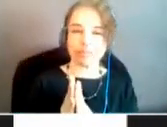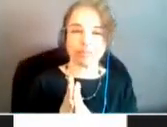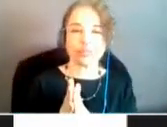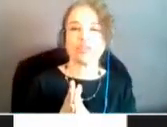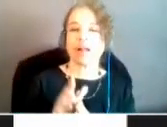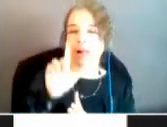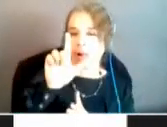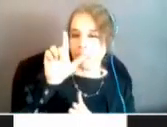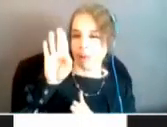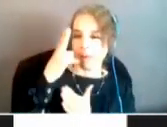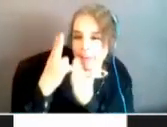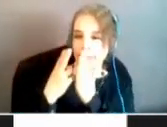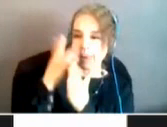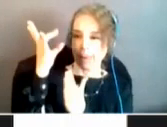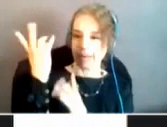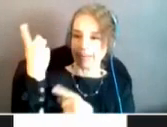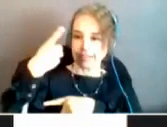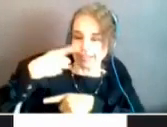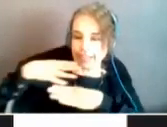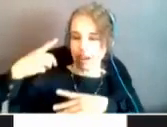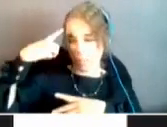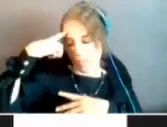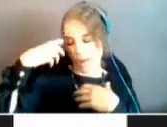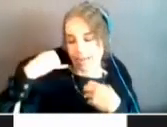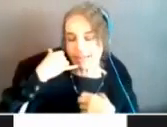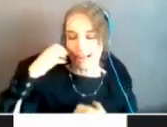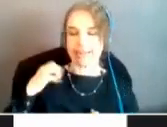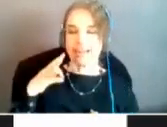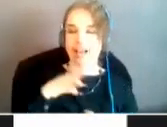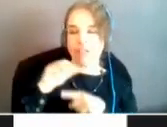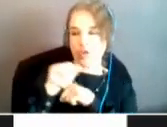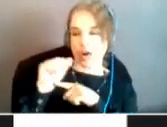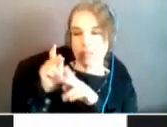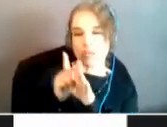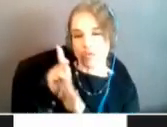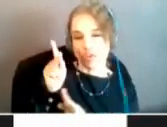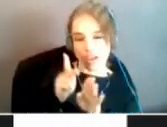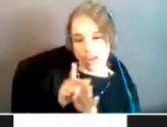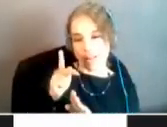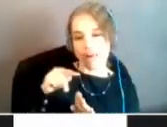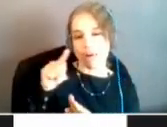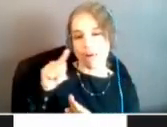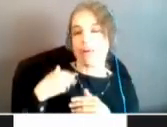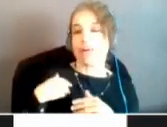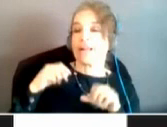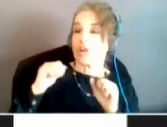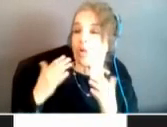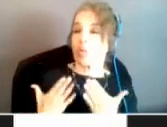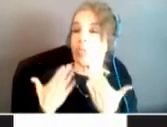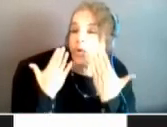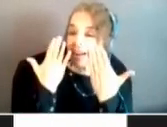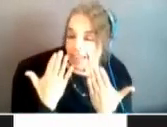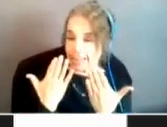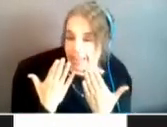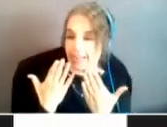a 24-hour, 7 days a week mental health helpline staffed by trained professionals. They are able to provide